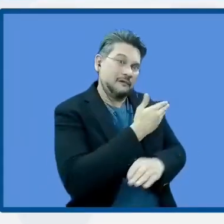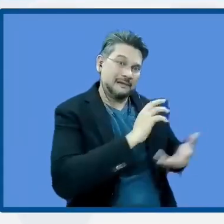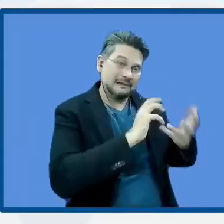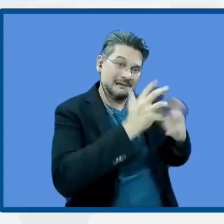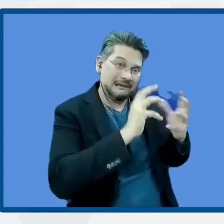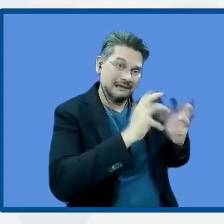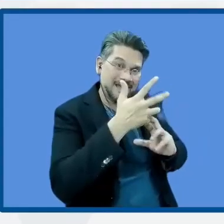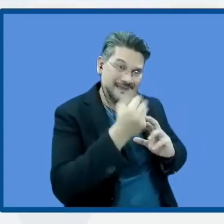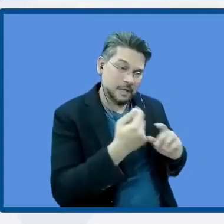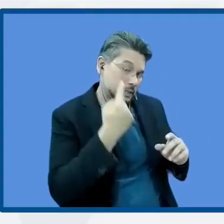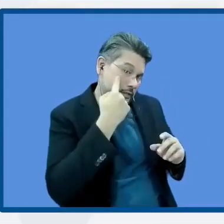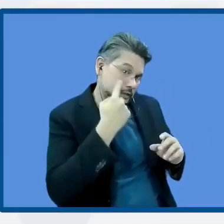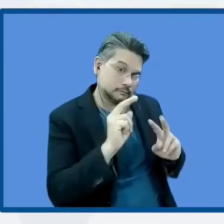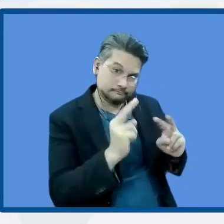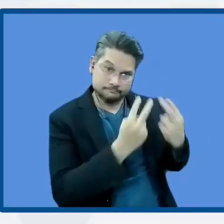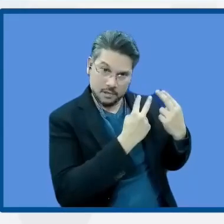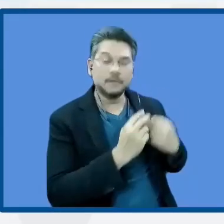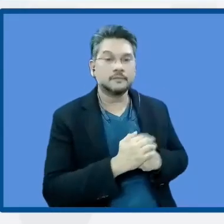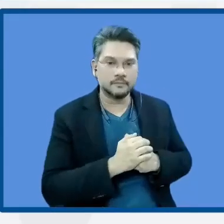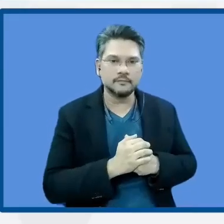we speak about